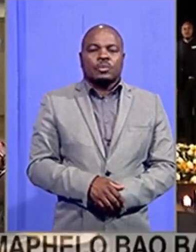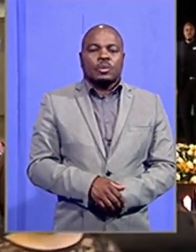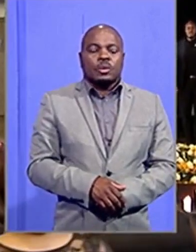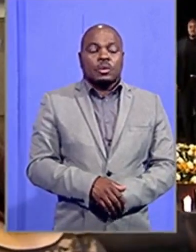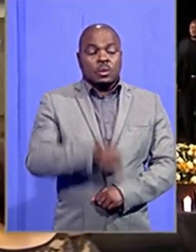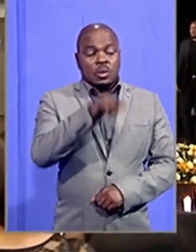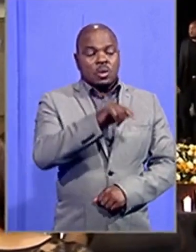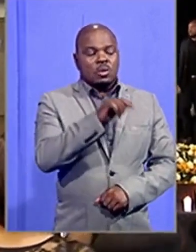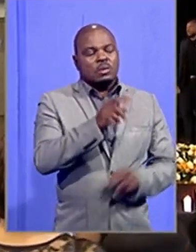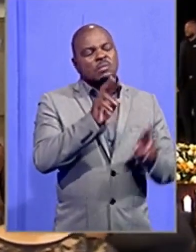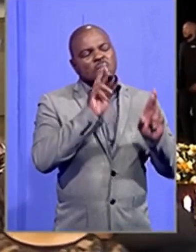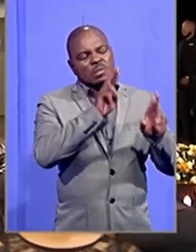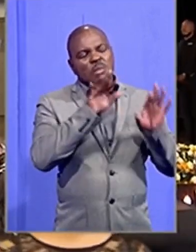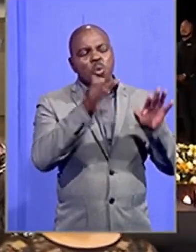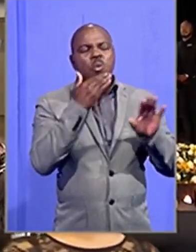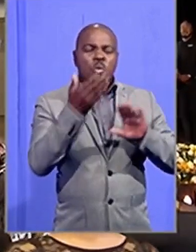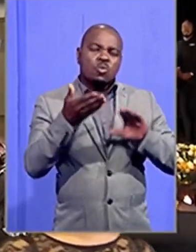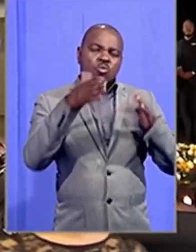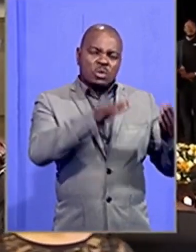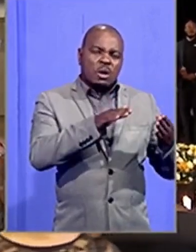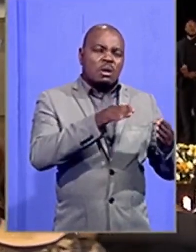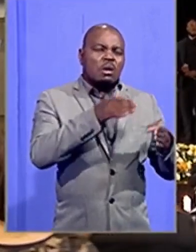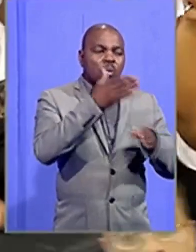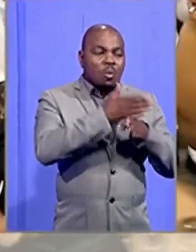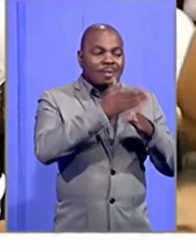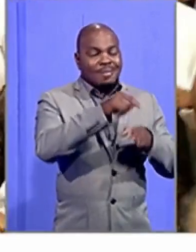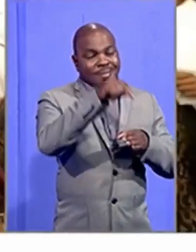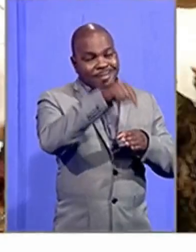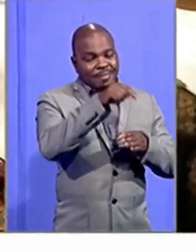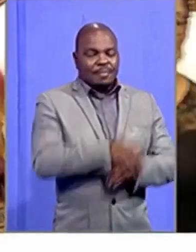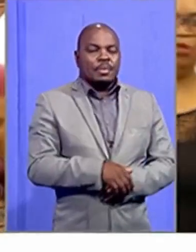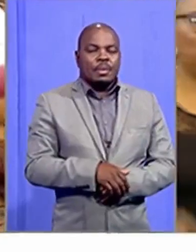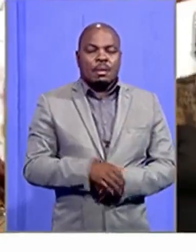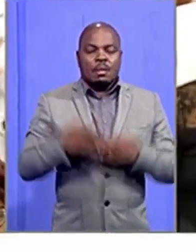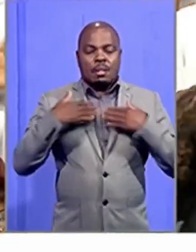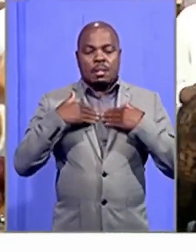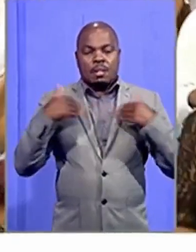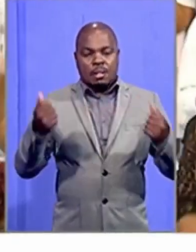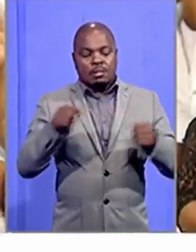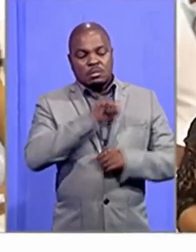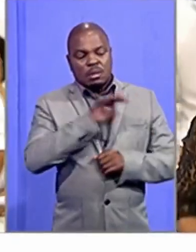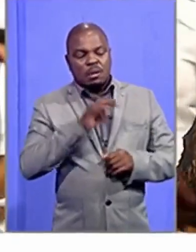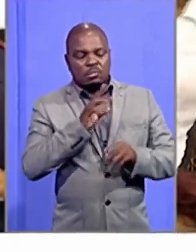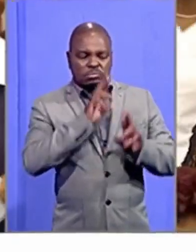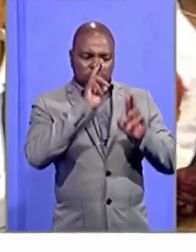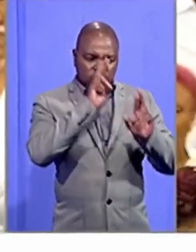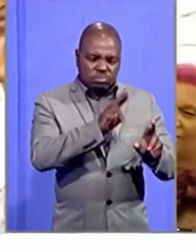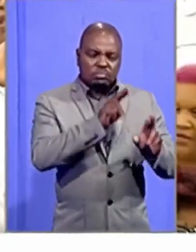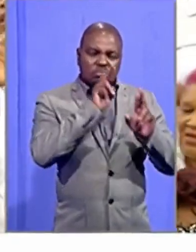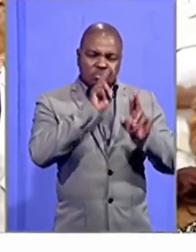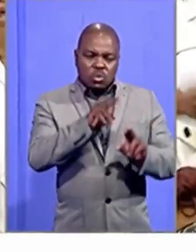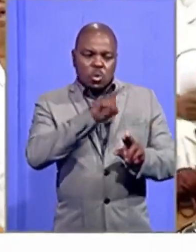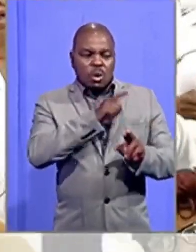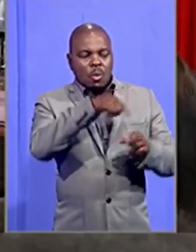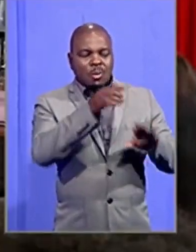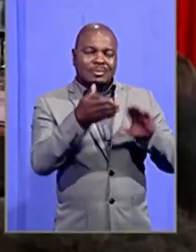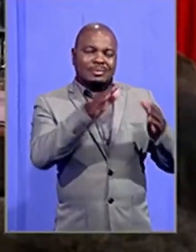Go ne go gopolwa bao ba neetseng ka matshelo a bone ba lefa tirong. Badiredi ba pholo ba ne ba tlotla bagaka ba bone ba ba